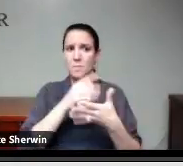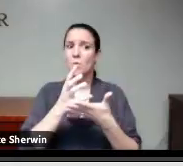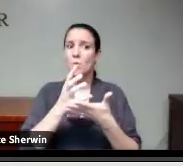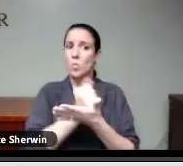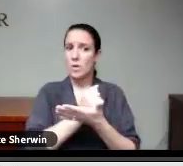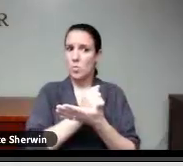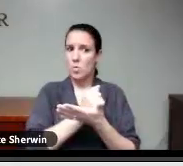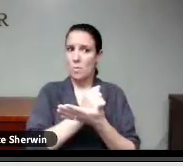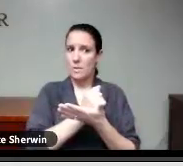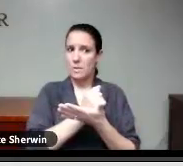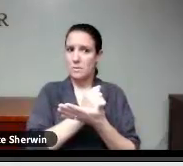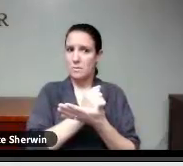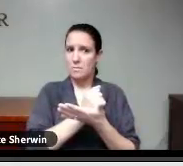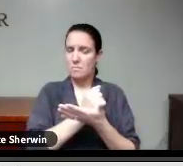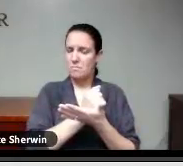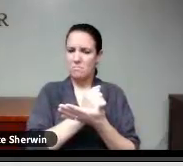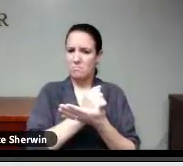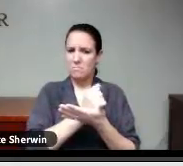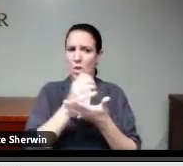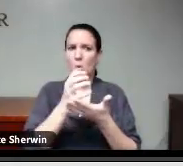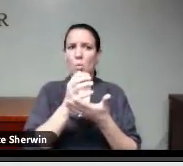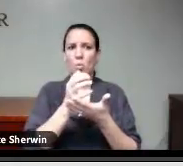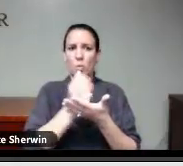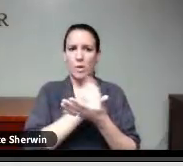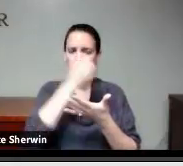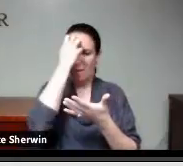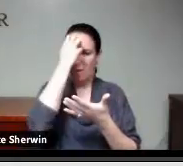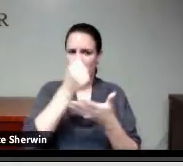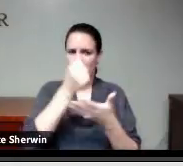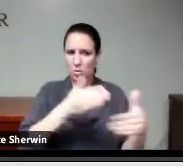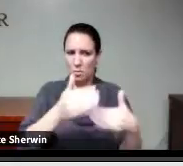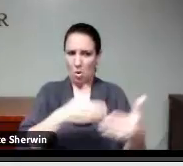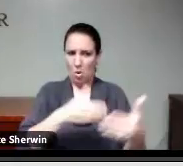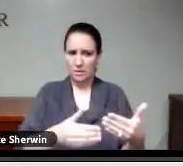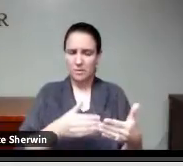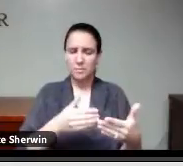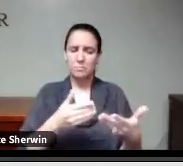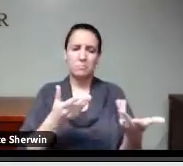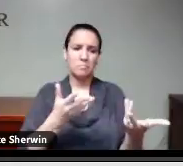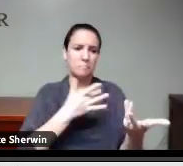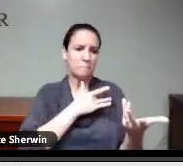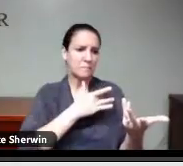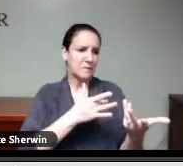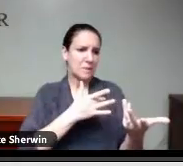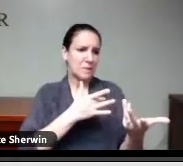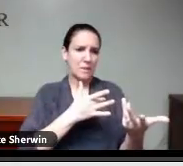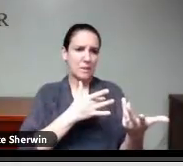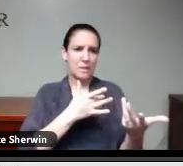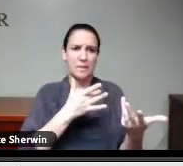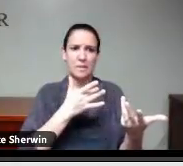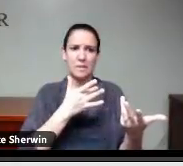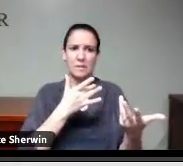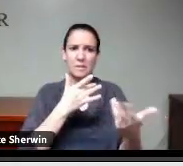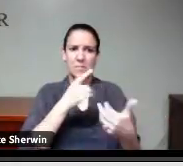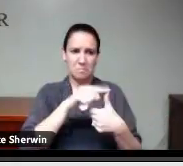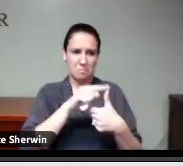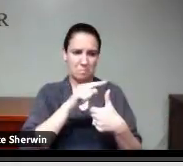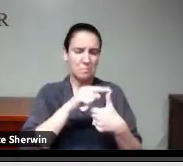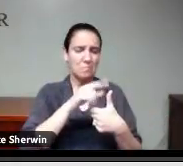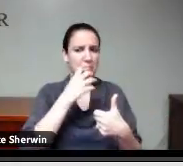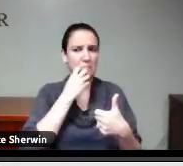retention, progress. How are we doing related to those 2 items? Traditionally speaking, these are the 2 items that we've cared a lot about related